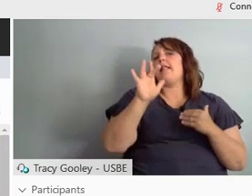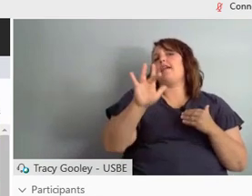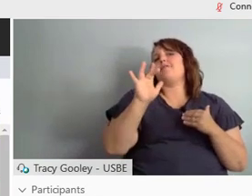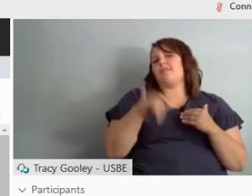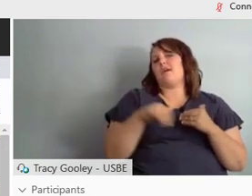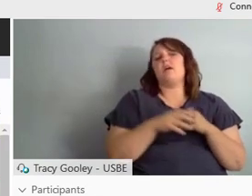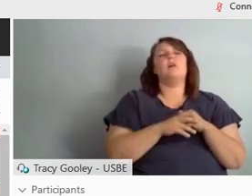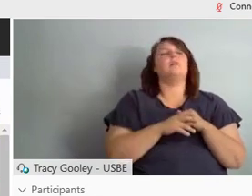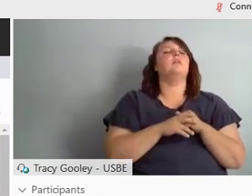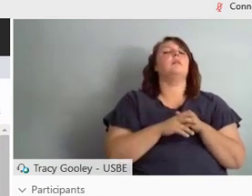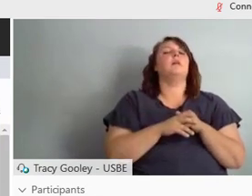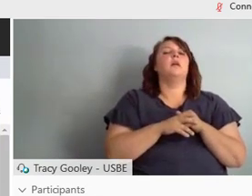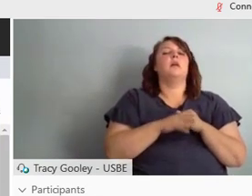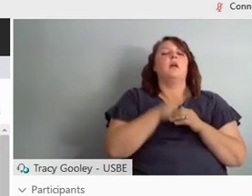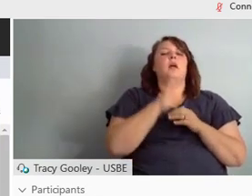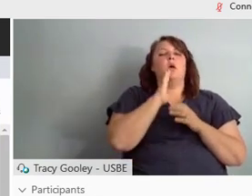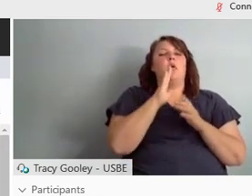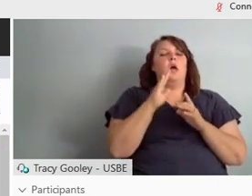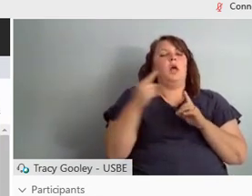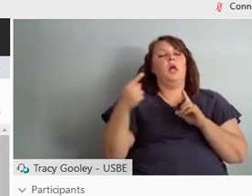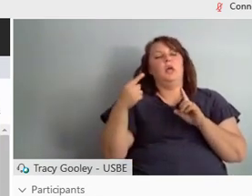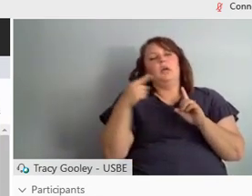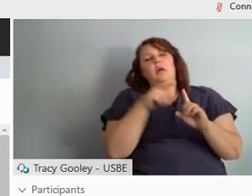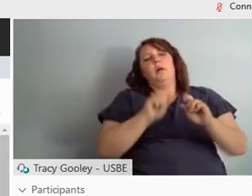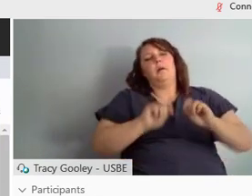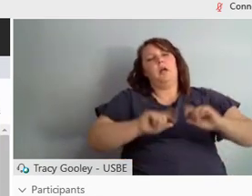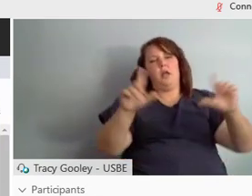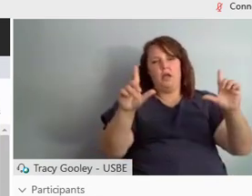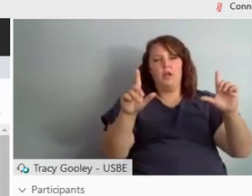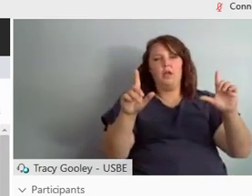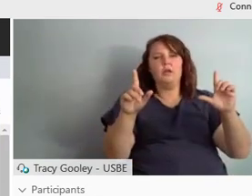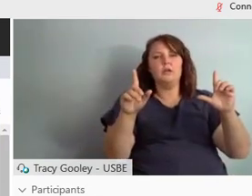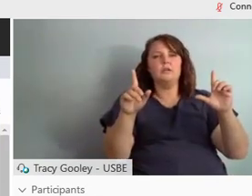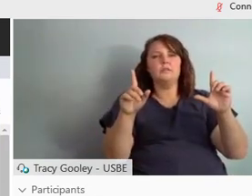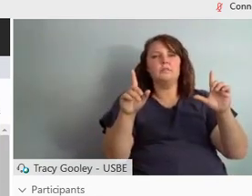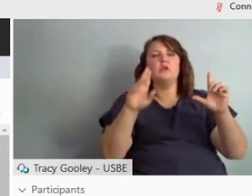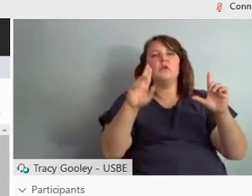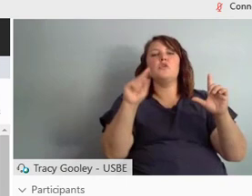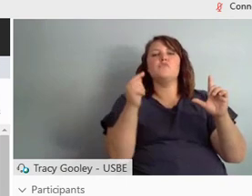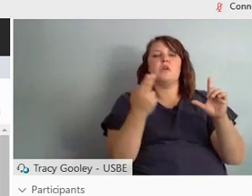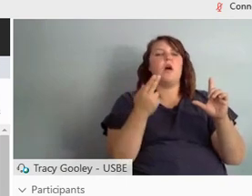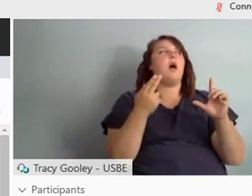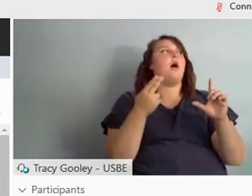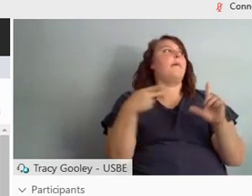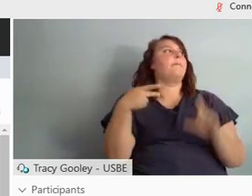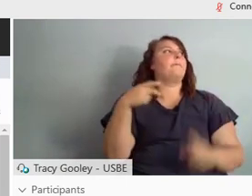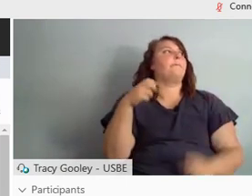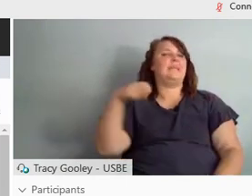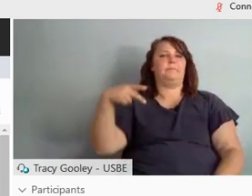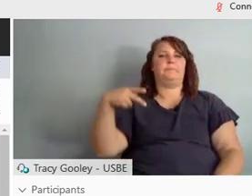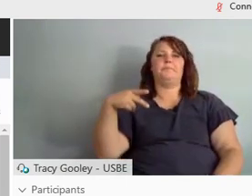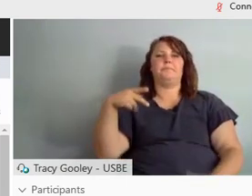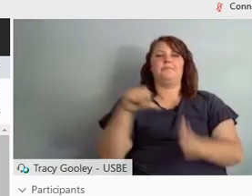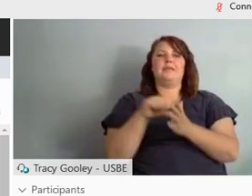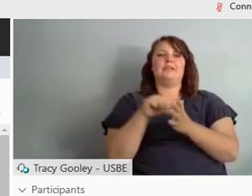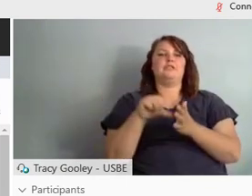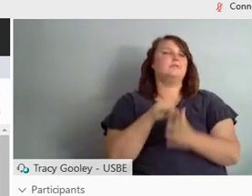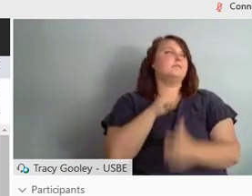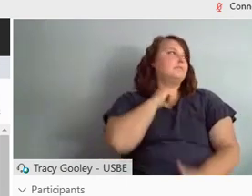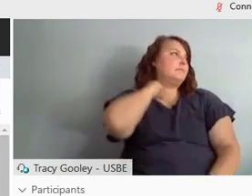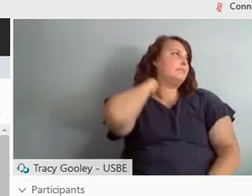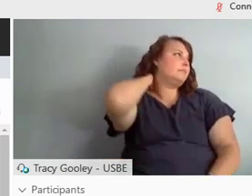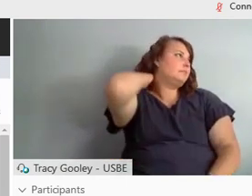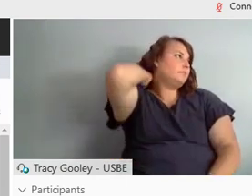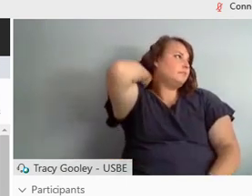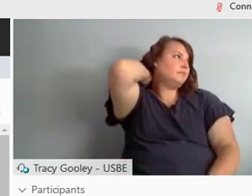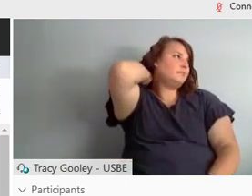assessment, and it's going to navigate you to the Utah's PEEP page. So